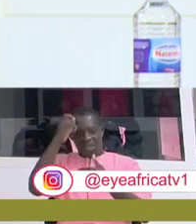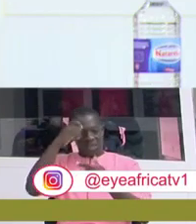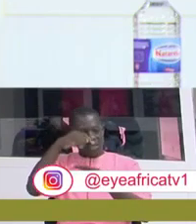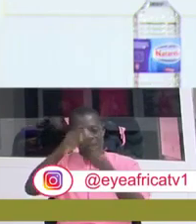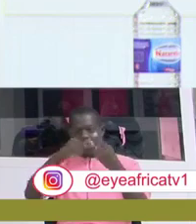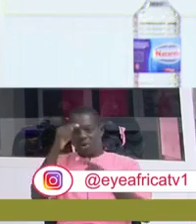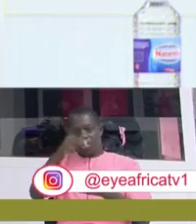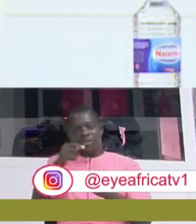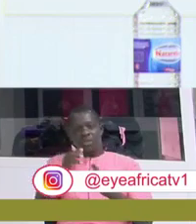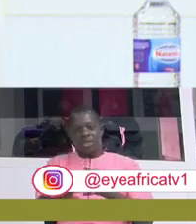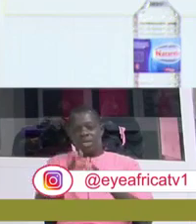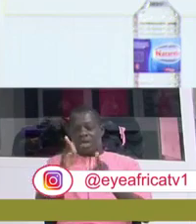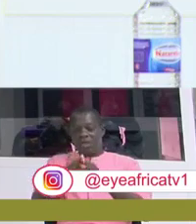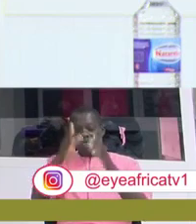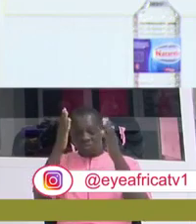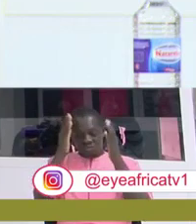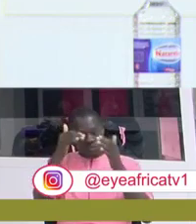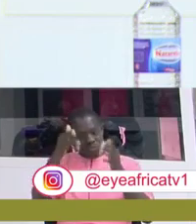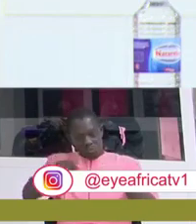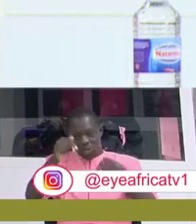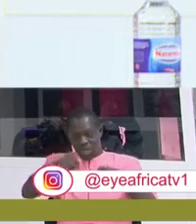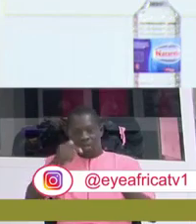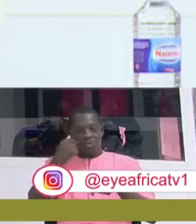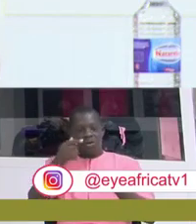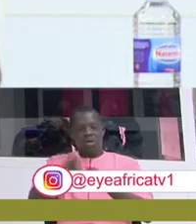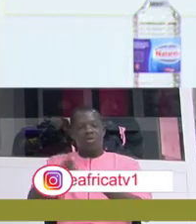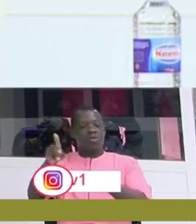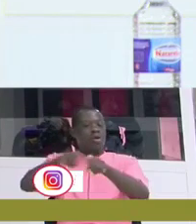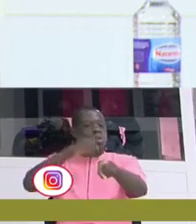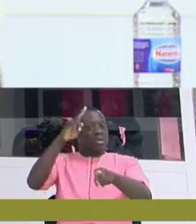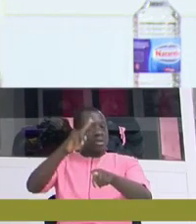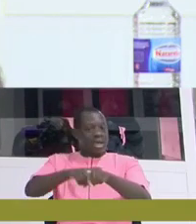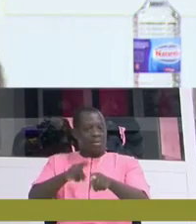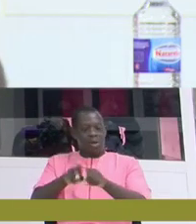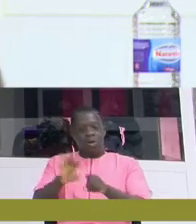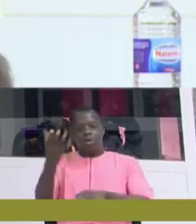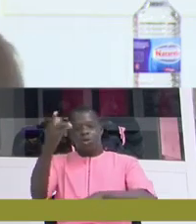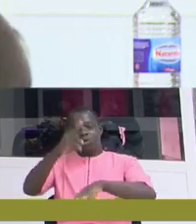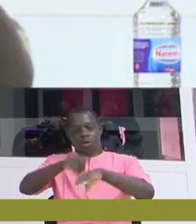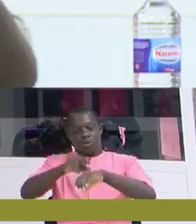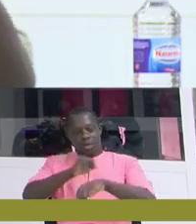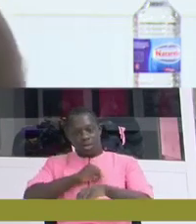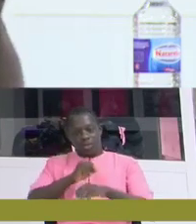that. Even up to the date. It's been a long time.